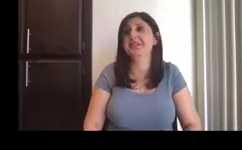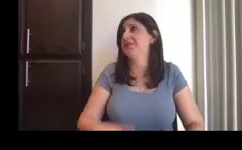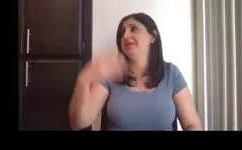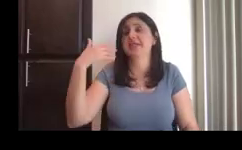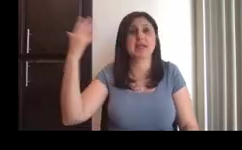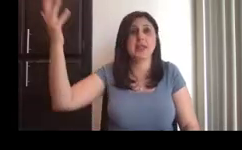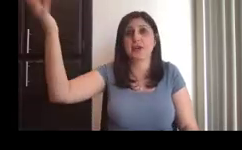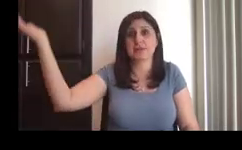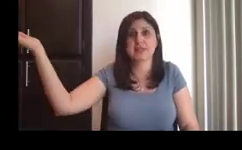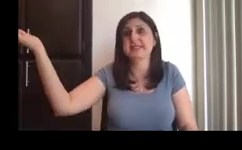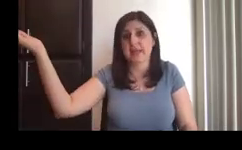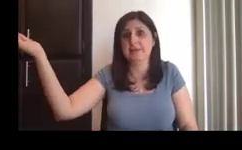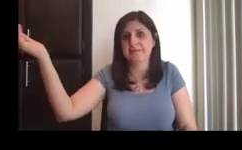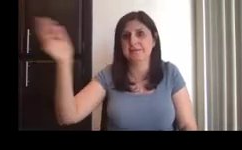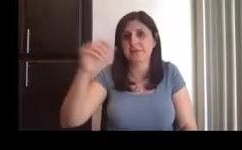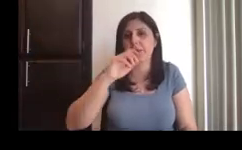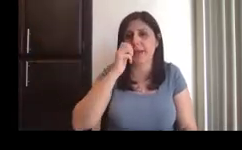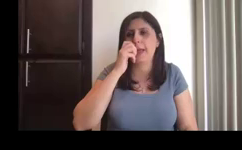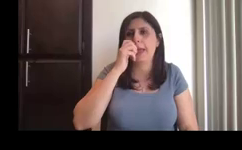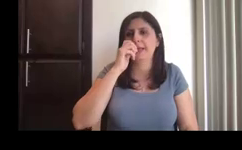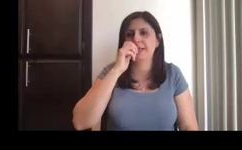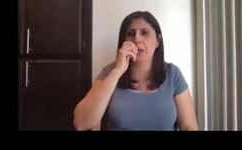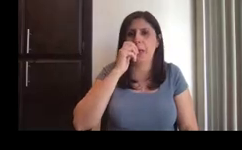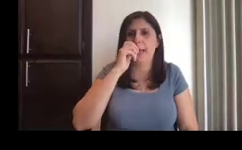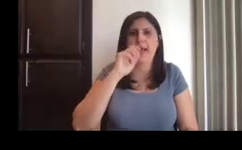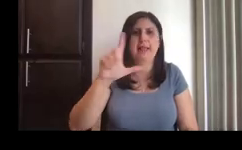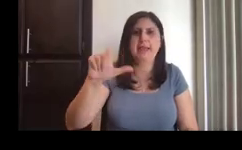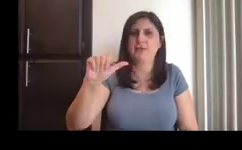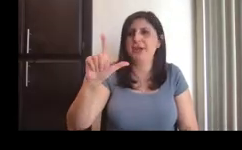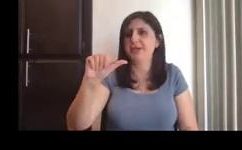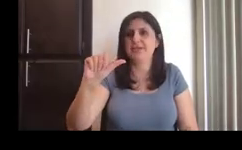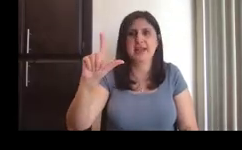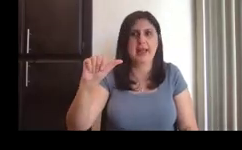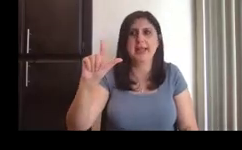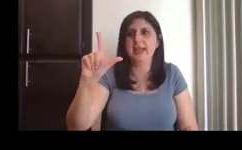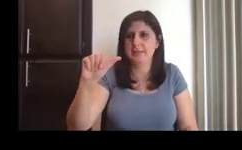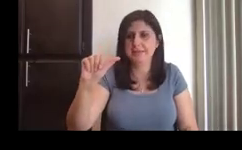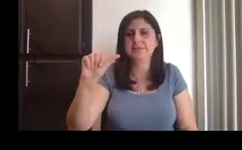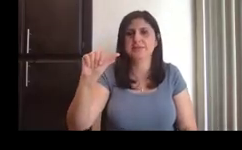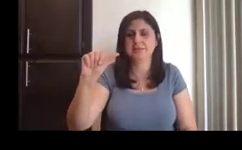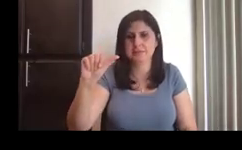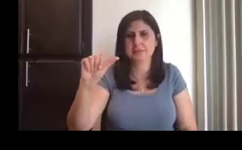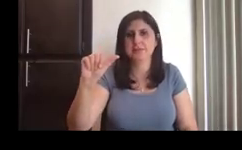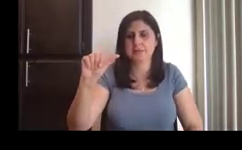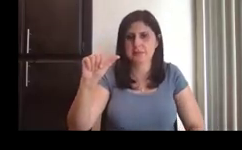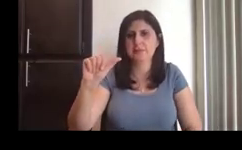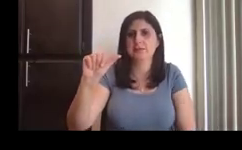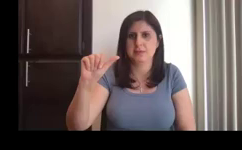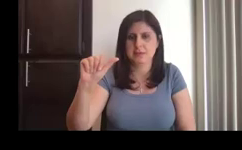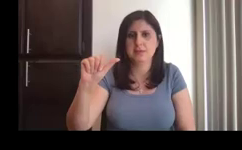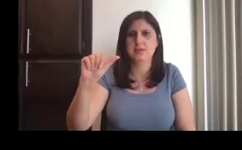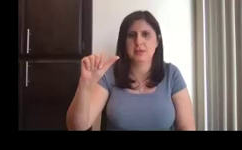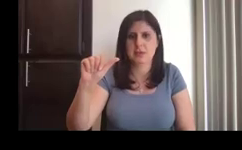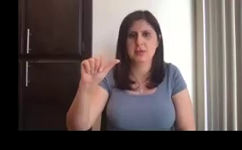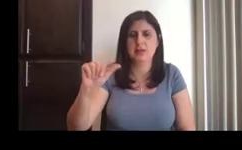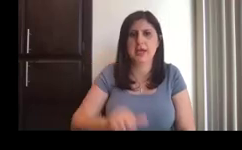mean a different state, another state. Okay. So LA for here is fine. LA.